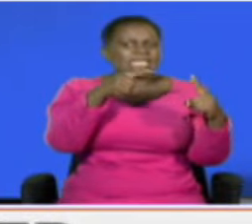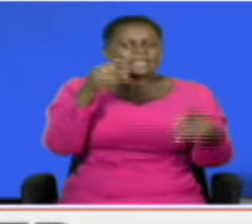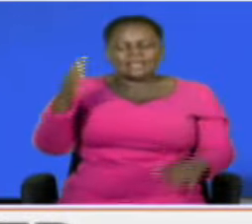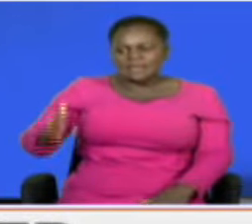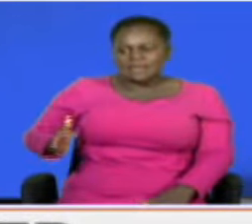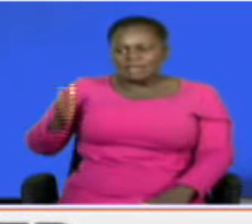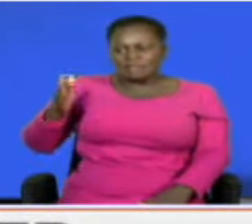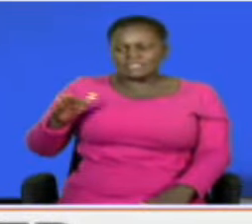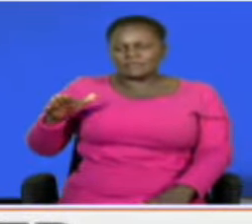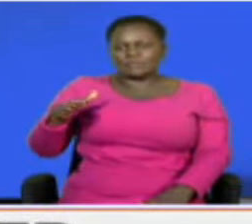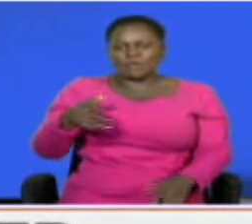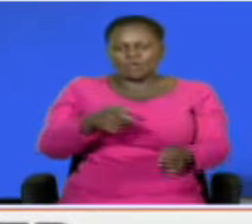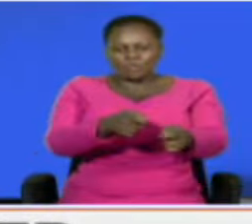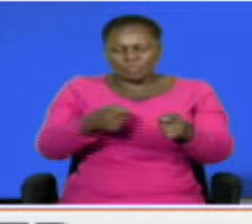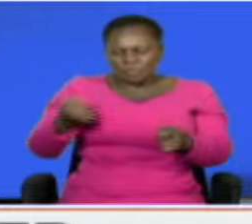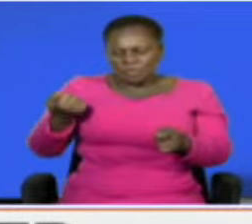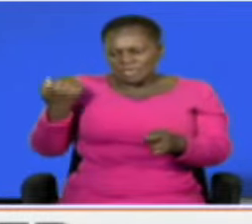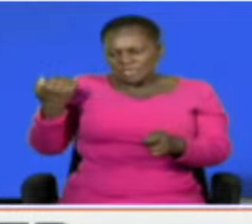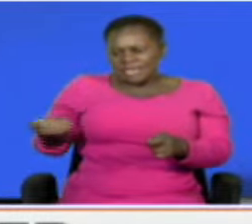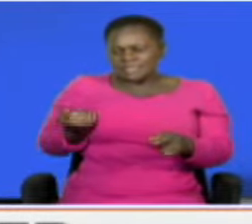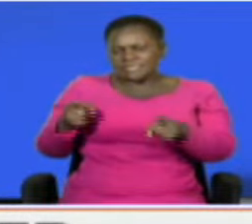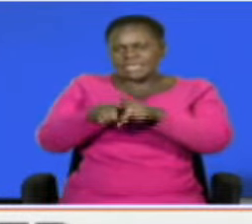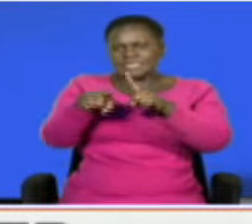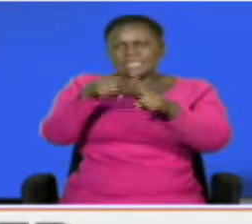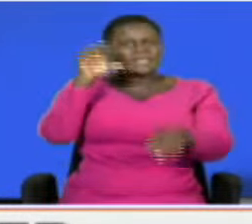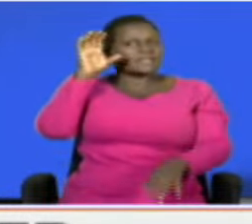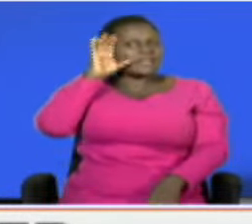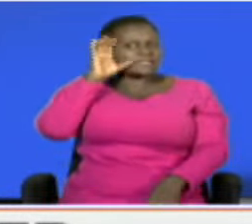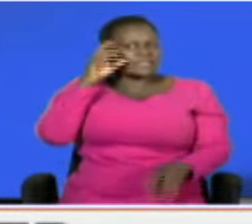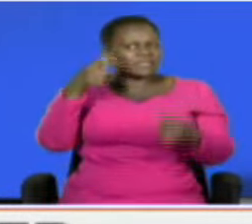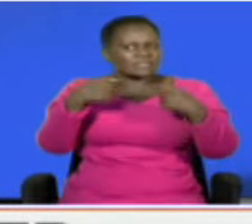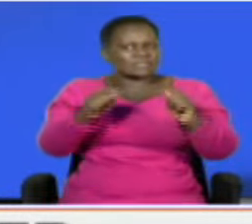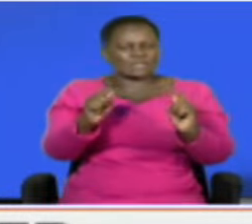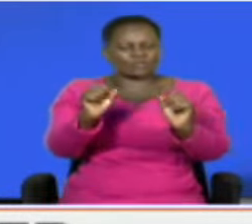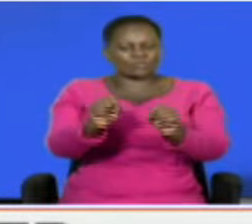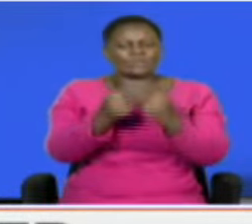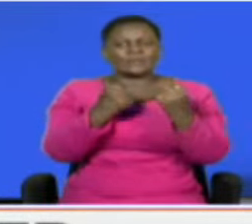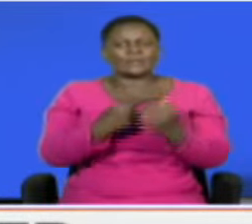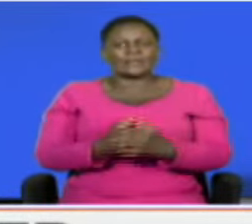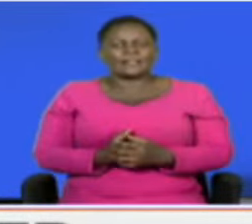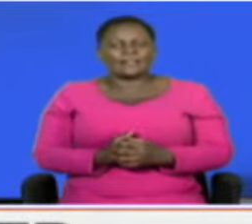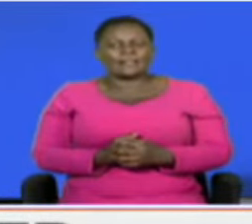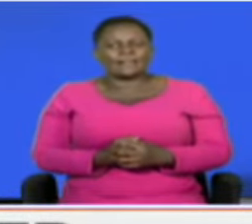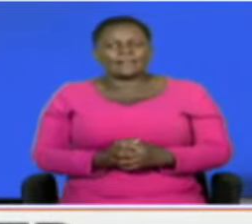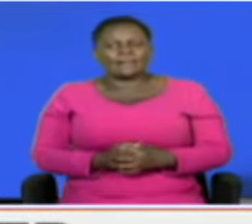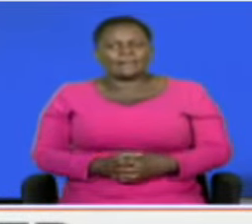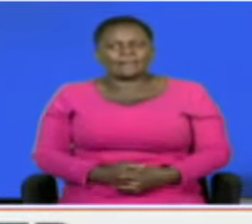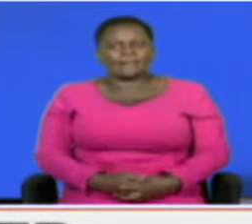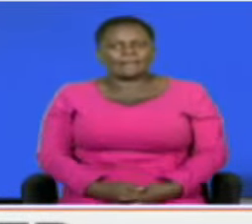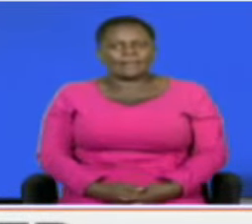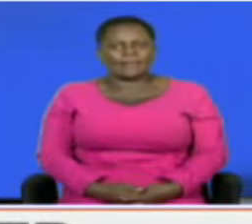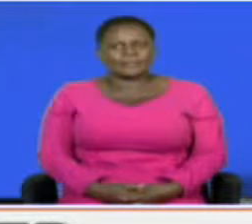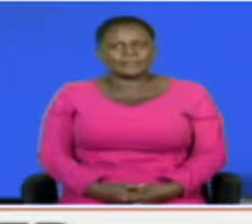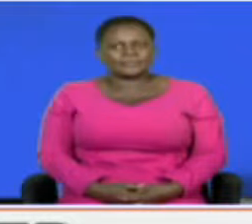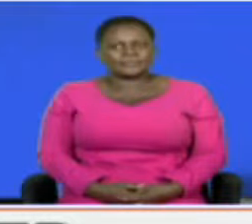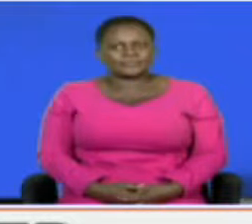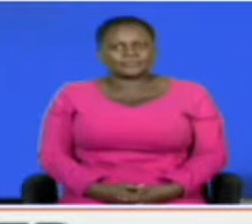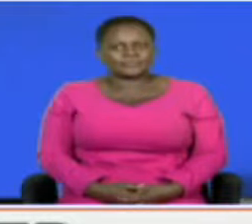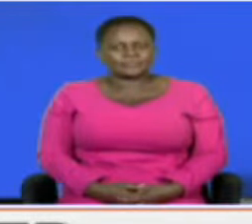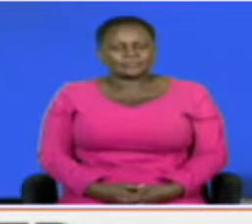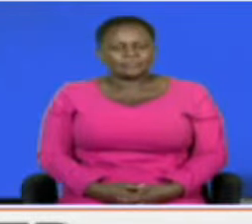Naivasha, where he defiled his younger sister and killed a cousin who tried to rescue her. Ken Gashuhi, KTN News.